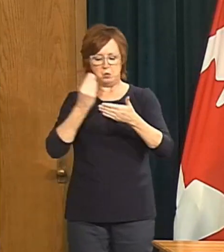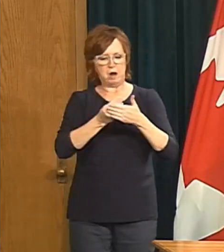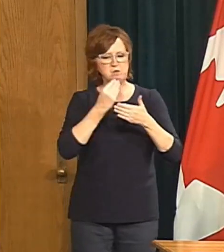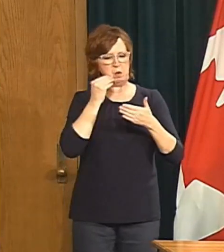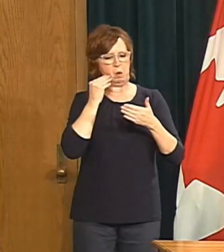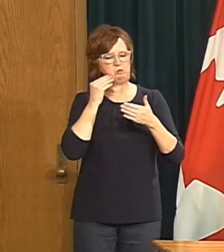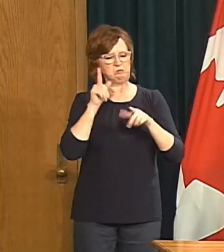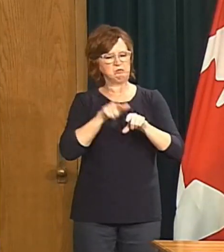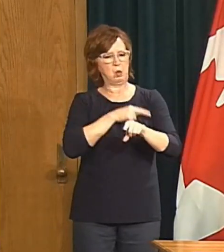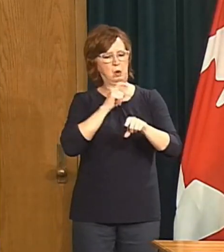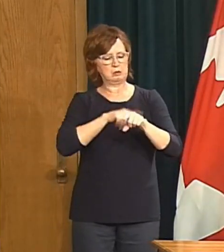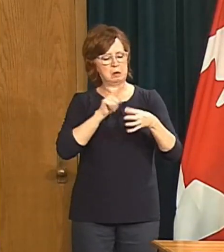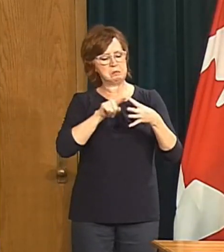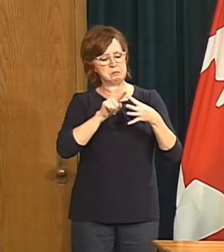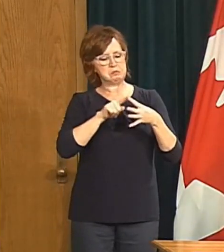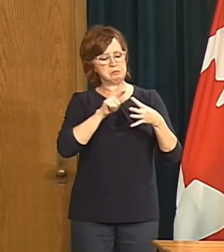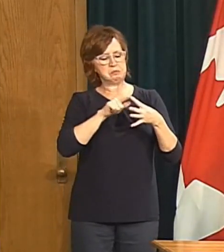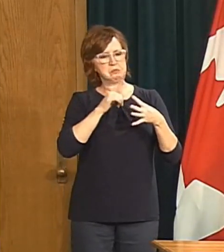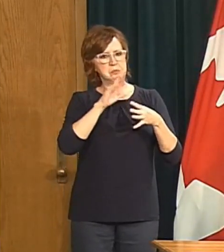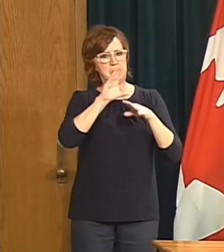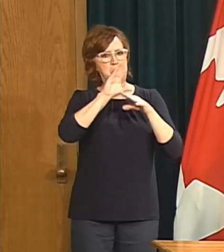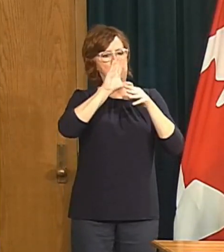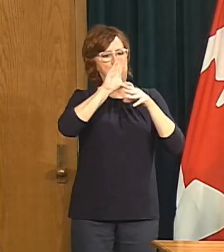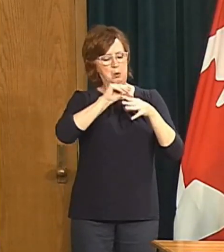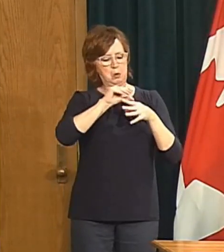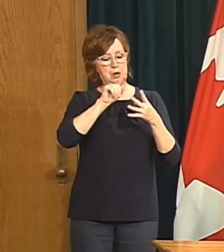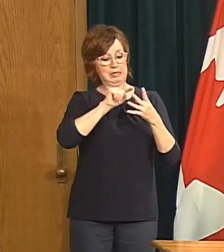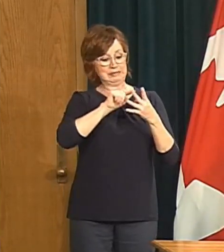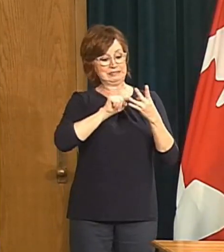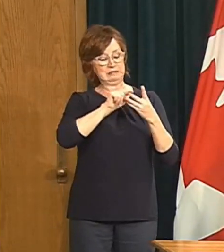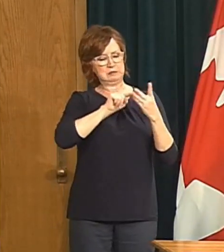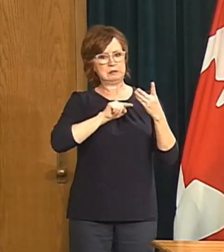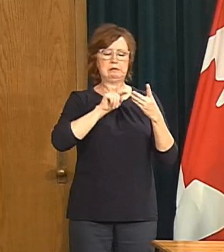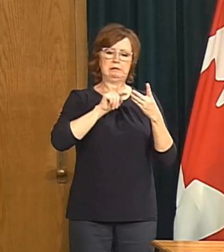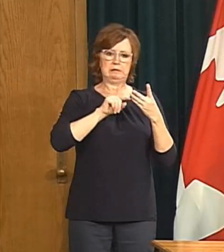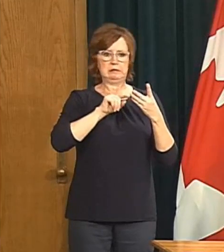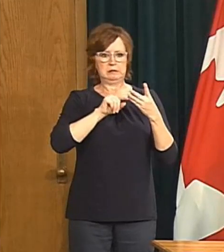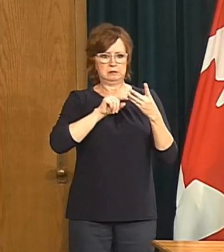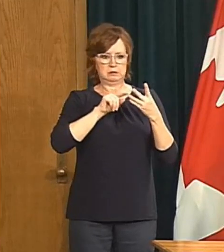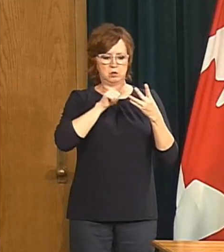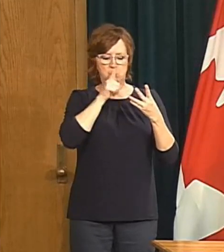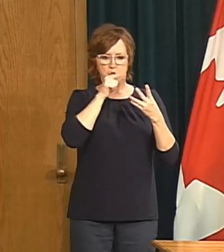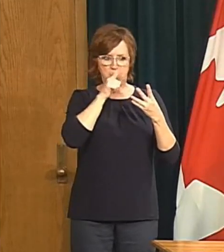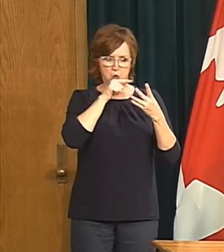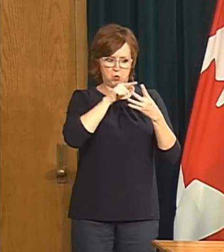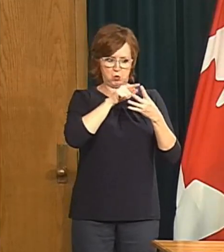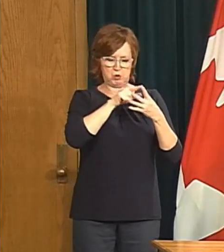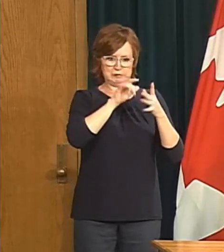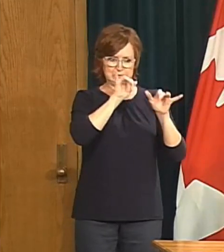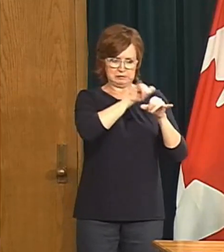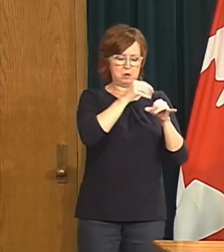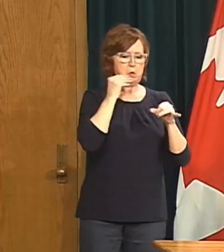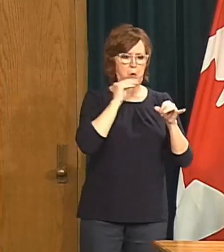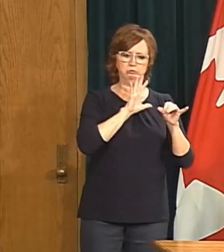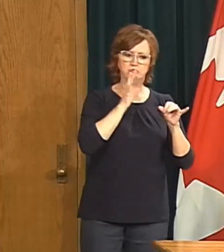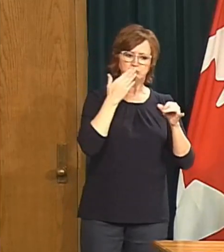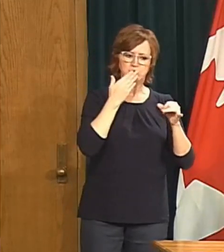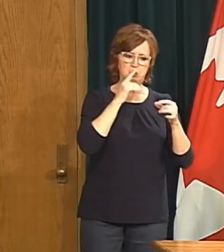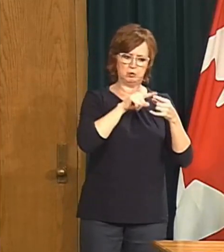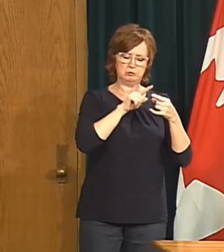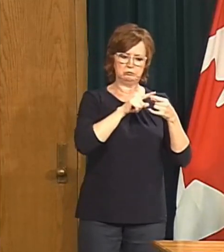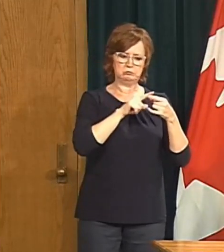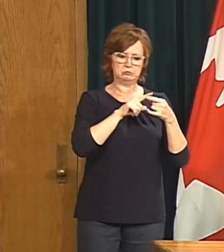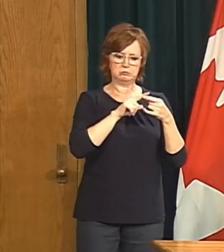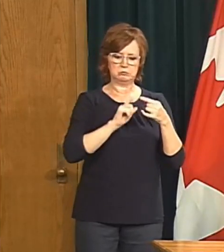further minimize transmission in those settings where people are self-managing very successfully for the vast majority at home. Secondly,